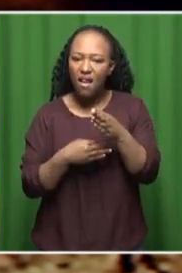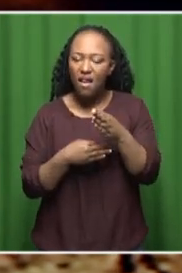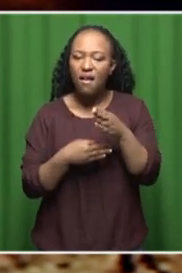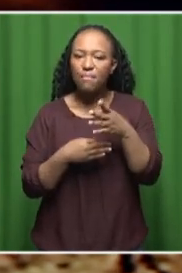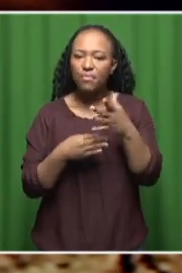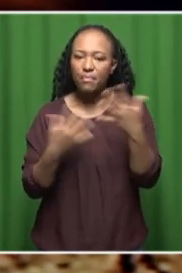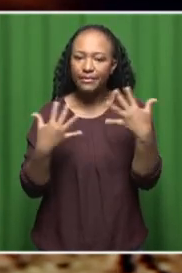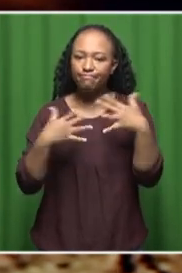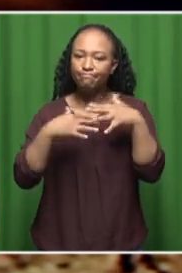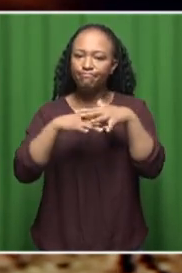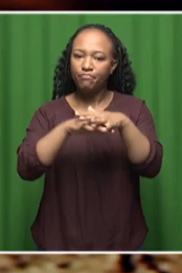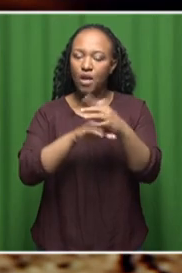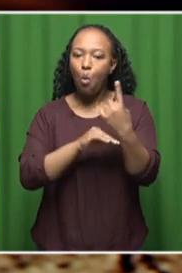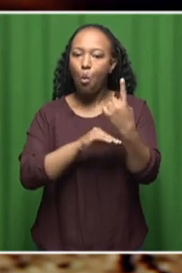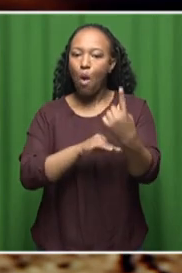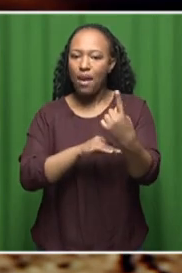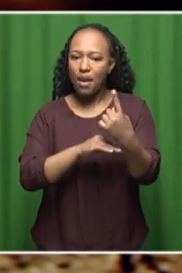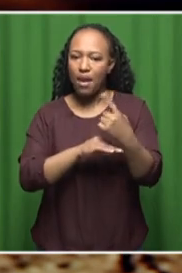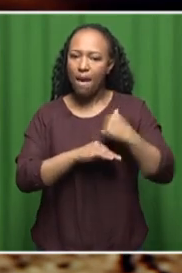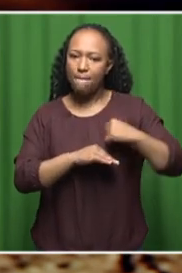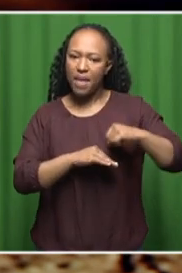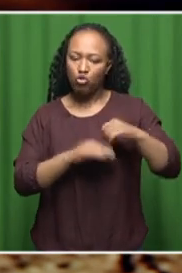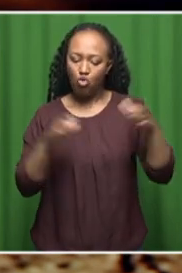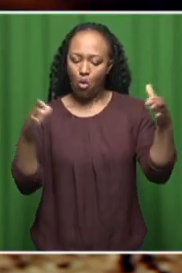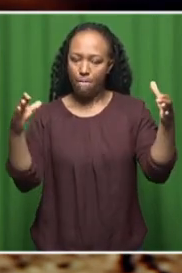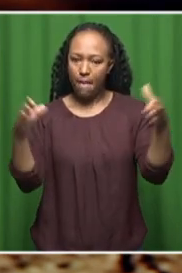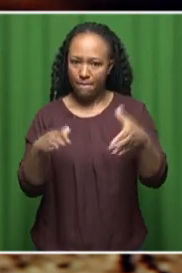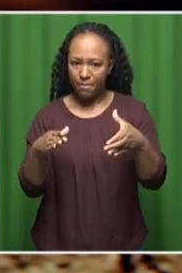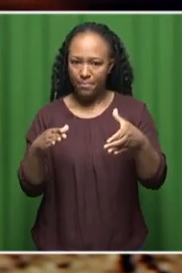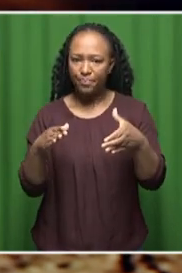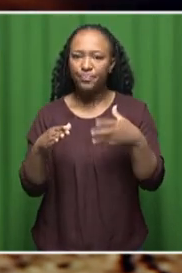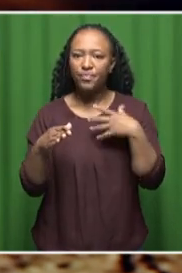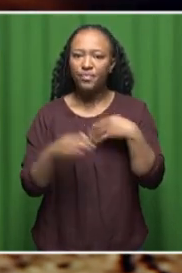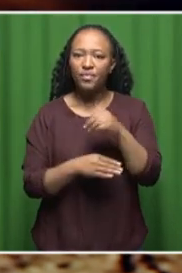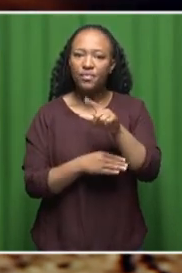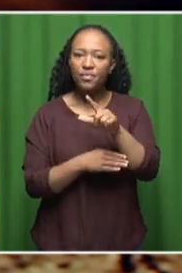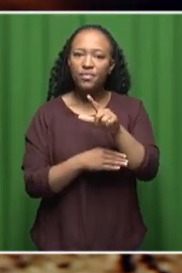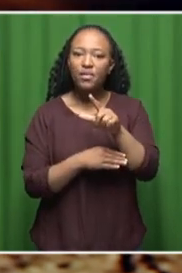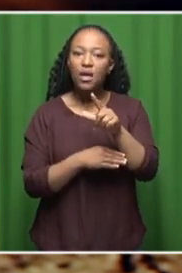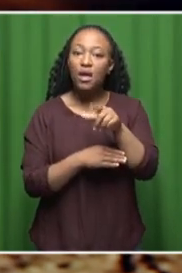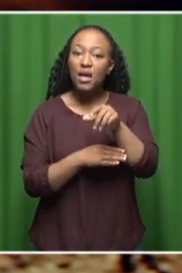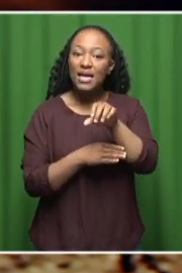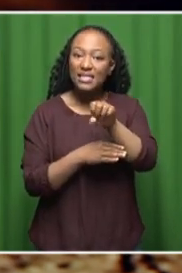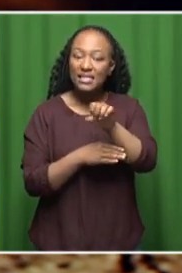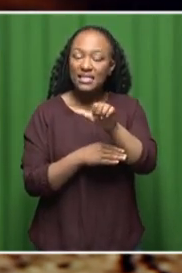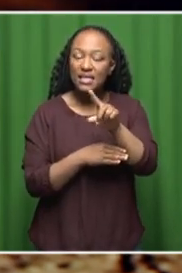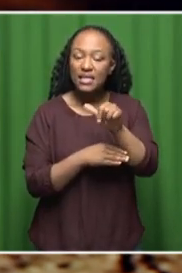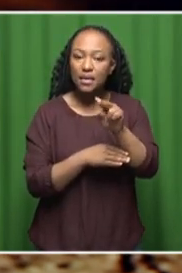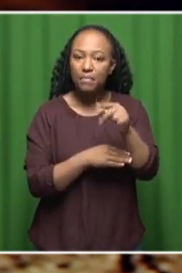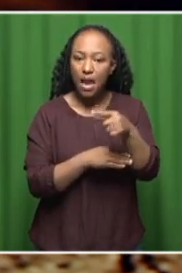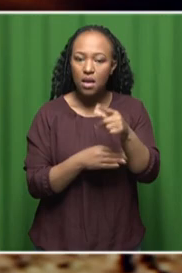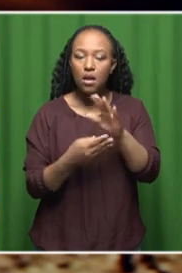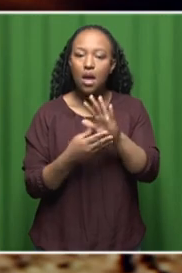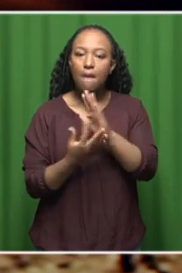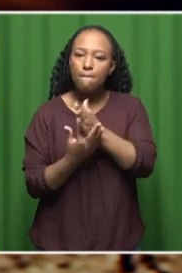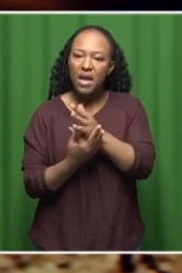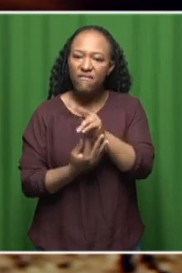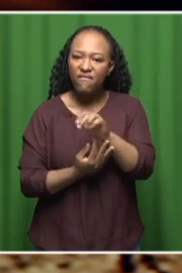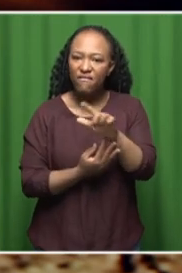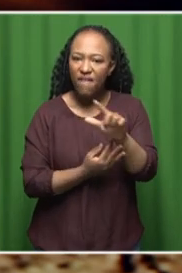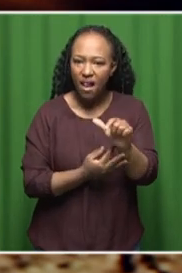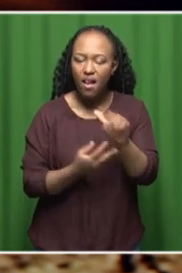into a single metropolitan city. The planned Sedibeng Metro will be made up of, as mentioned, the Midvaal, Emfuleni